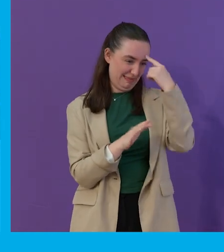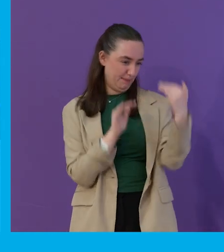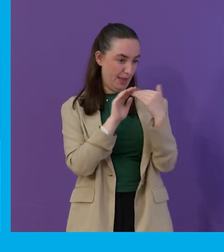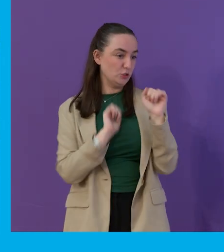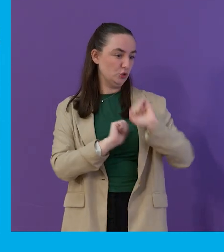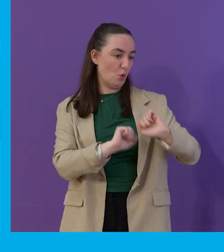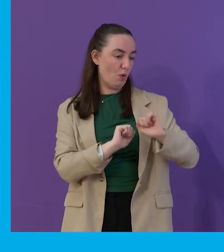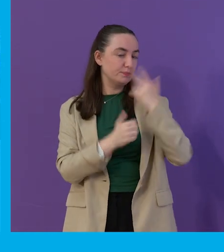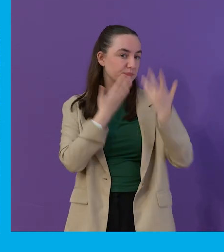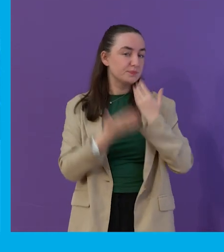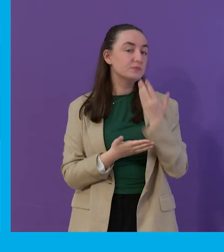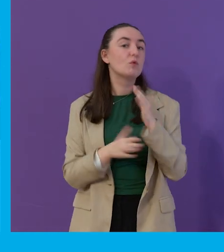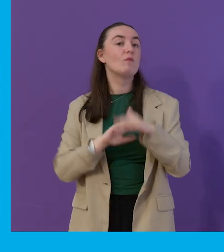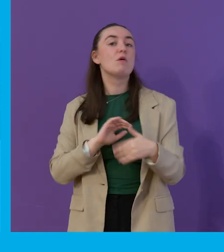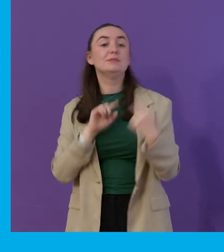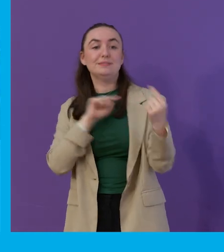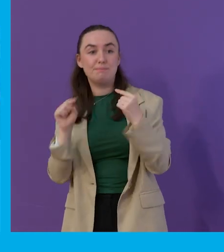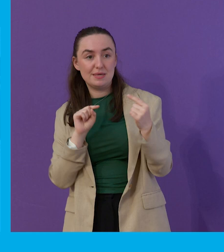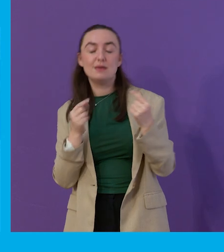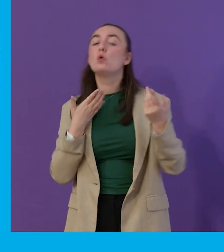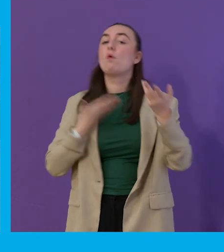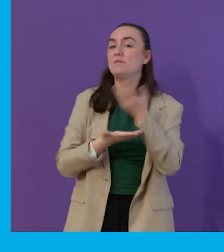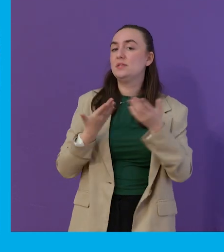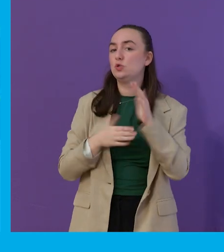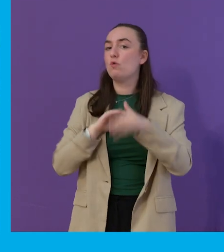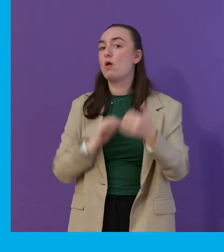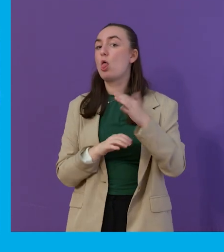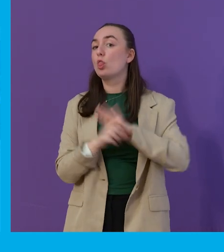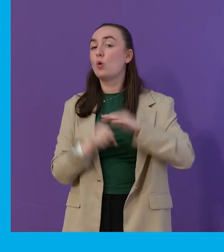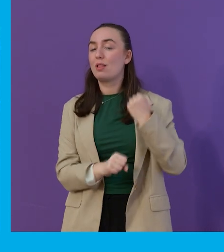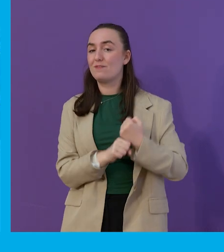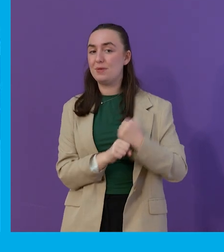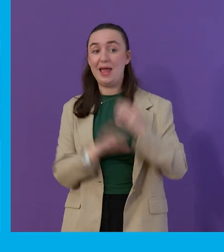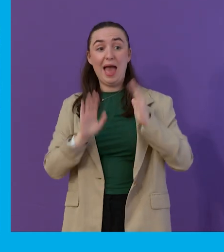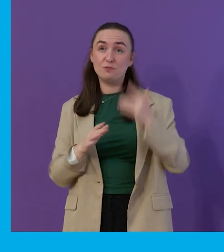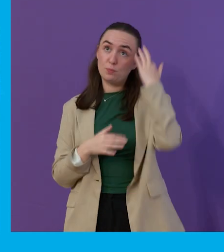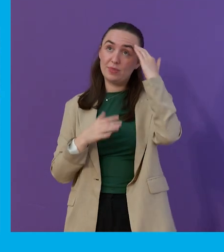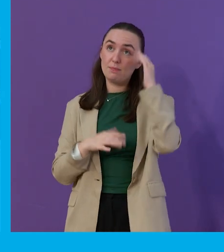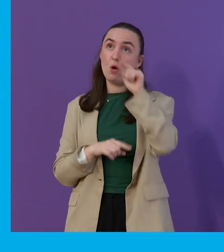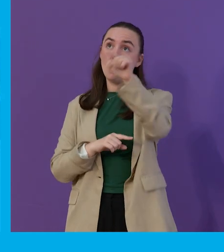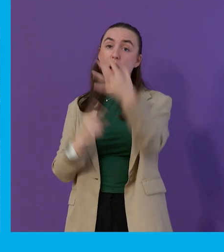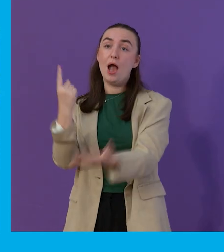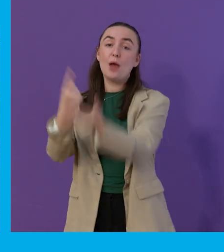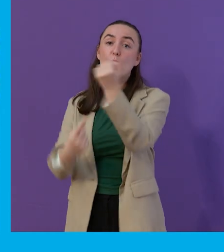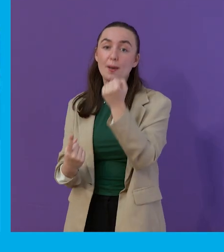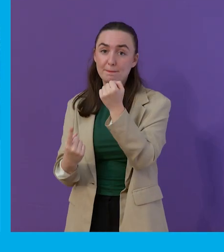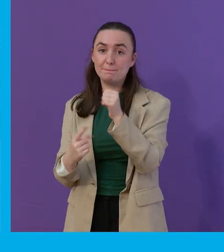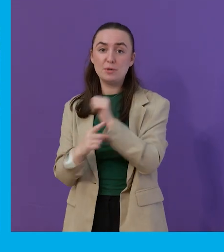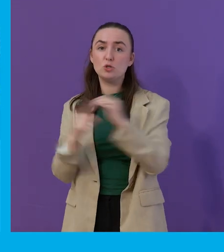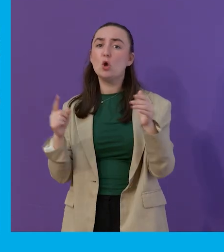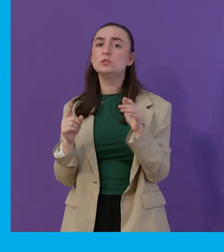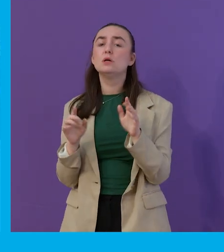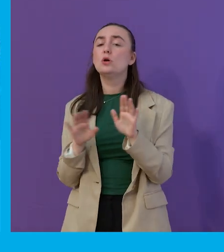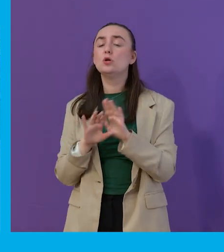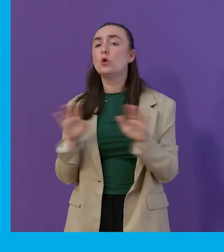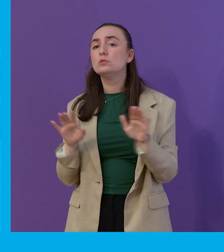any debate, conversation, review of local government. What is the outcome? Don't look at it through the prism of the vehicle. Look at it through the prism